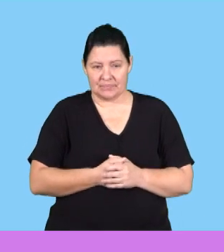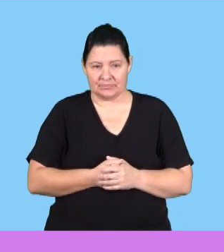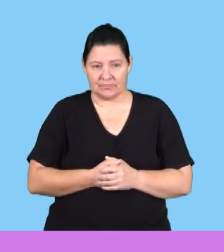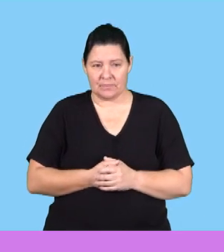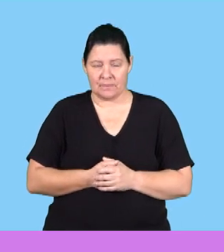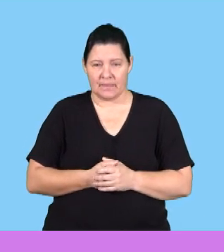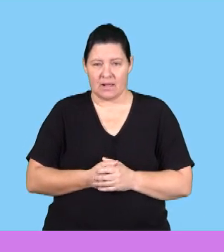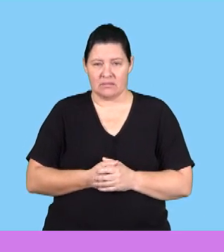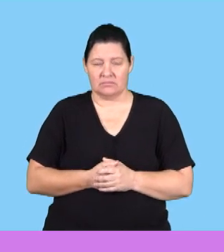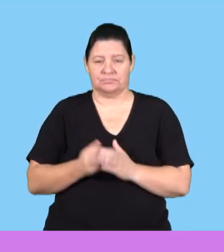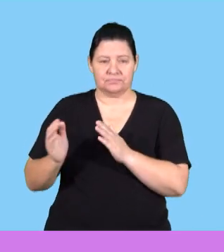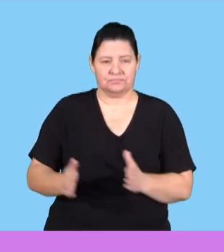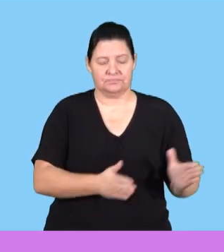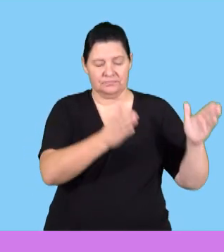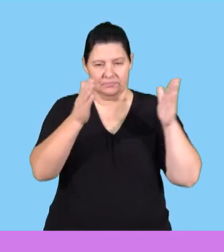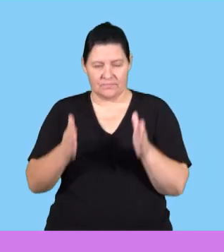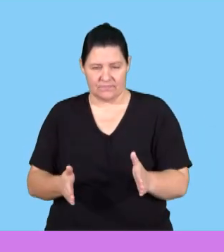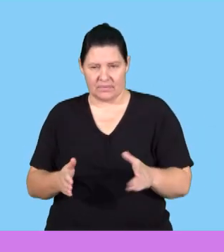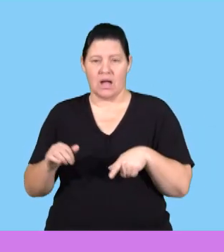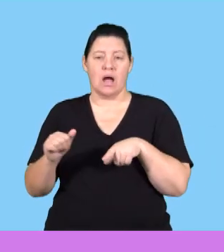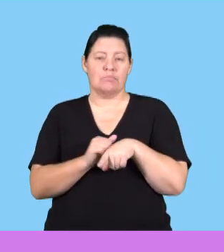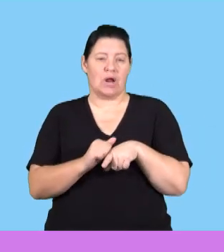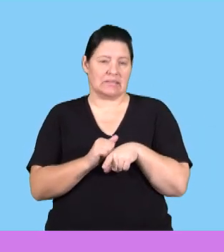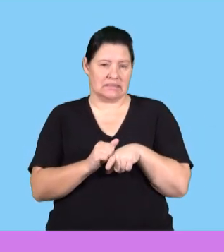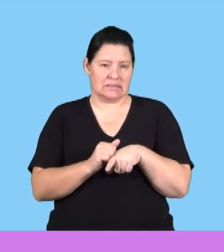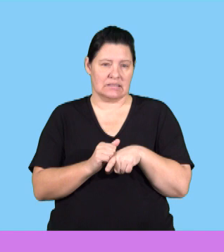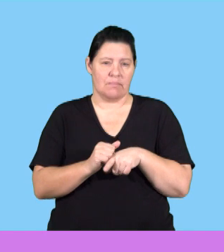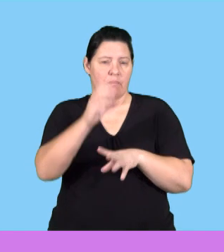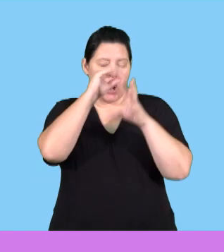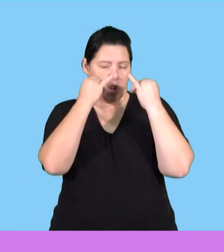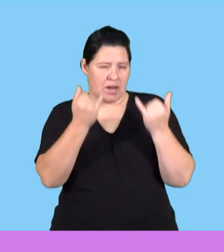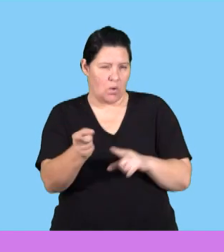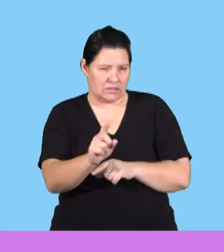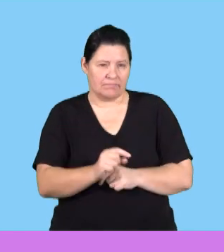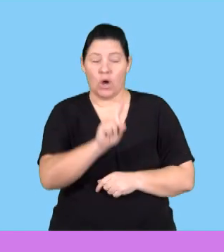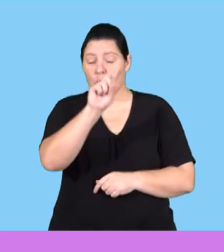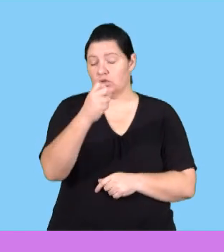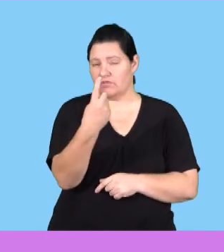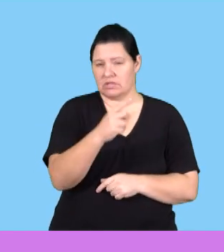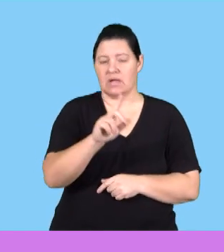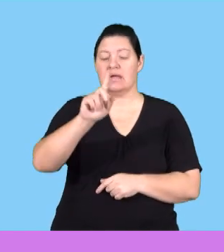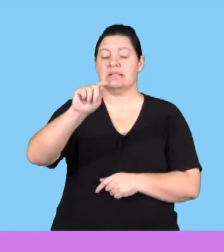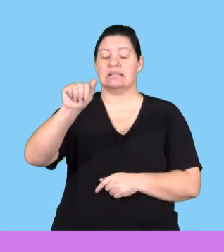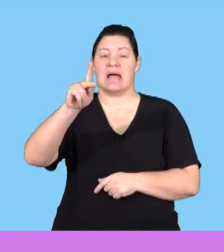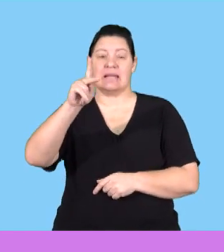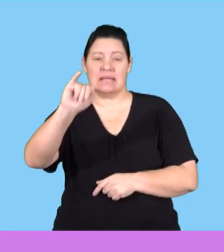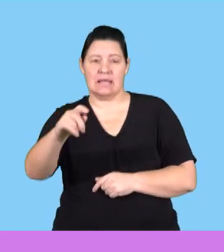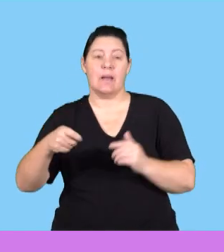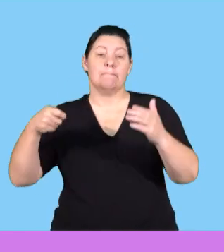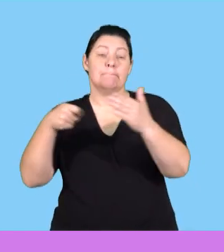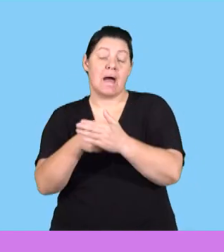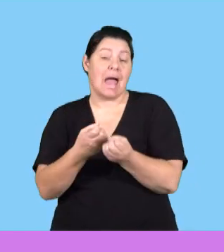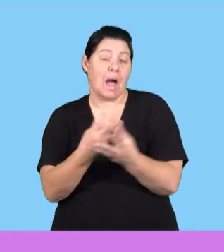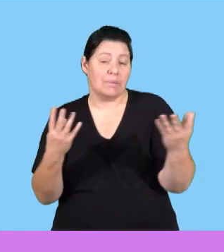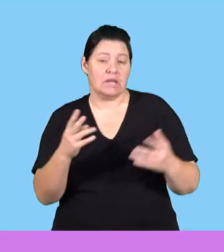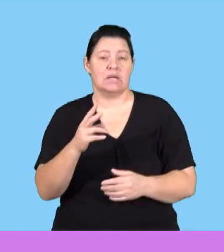buy. Okay, now let us practice what we've just learned. The first question, Taki has